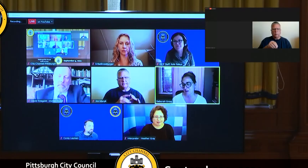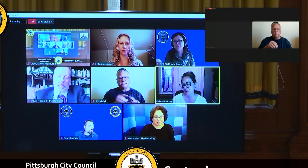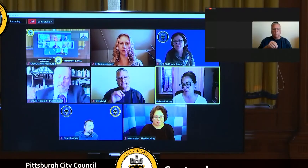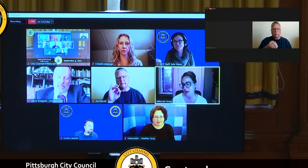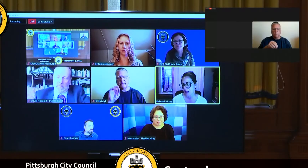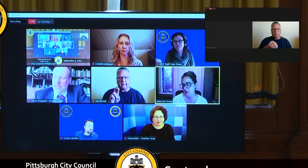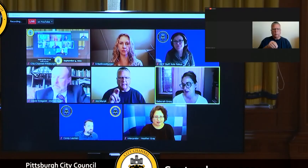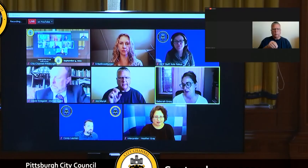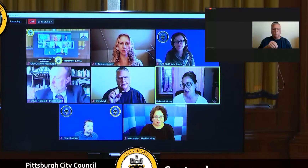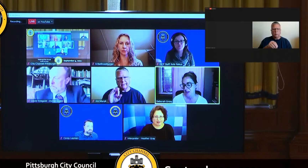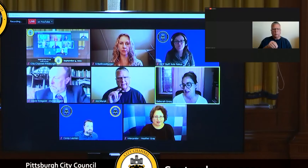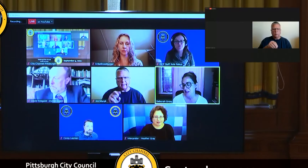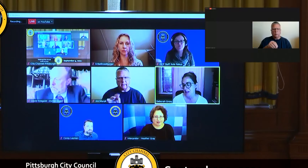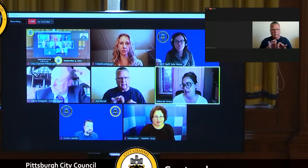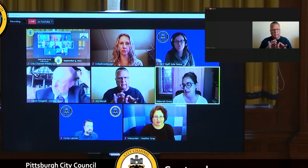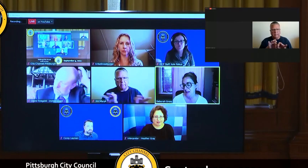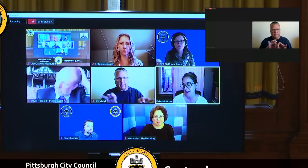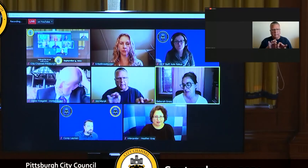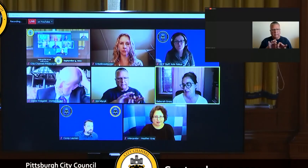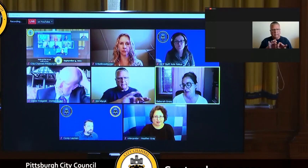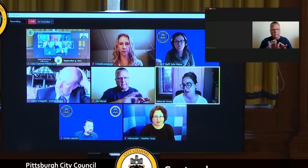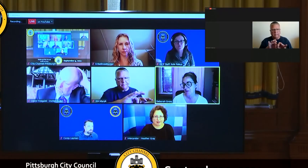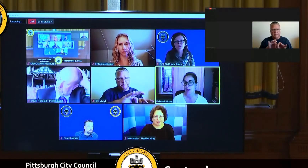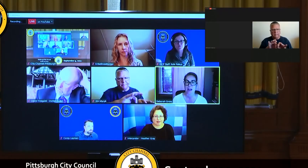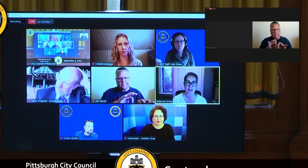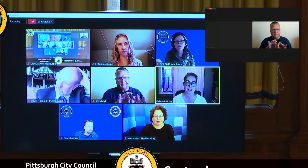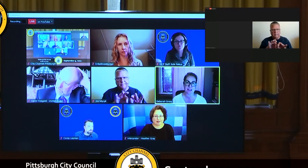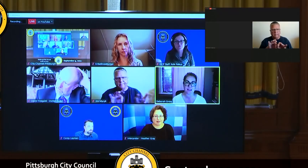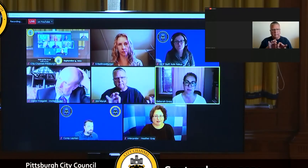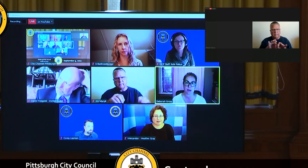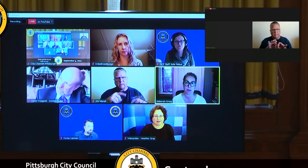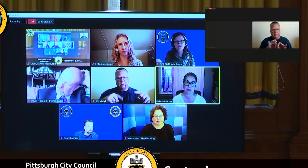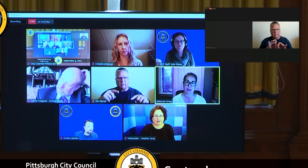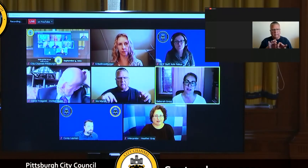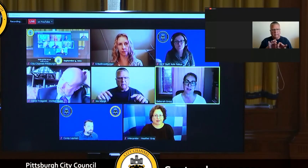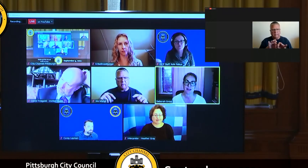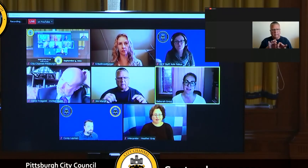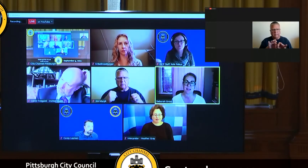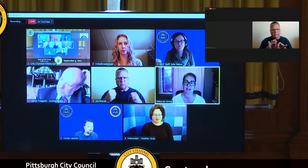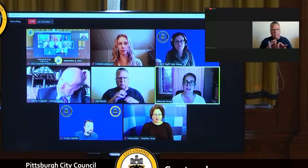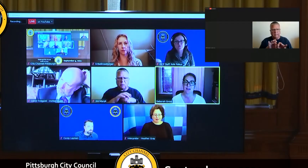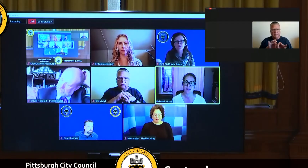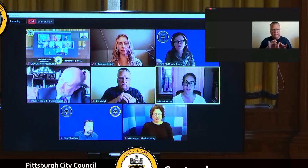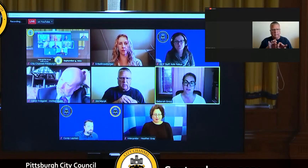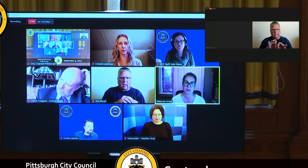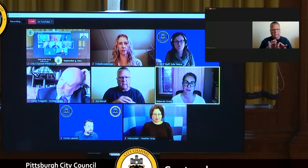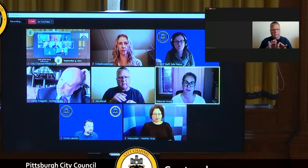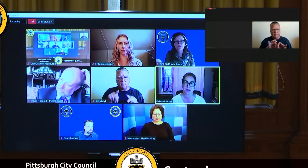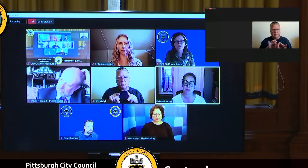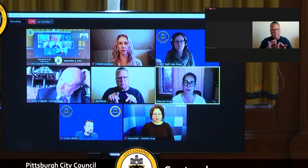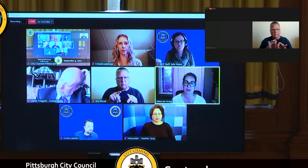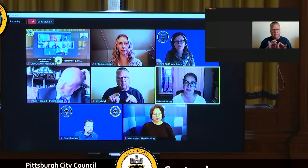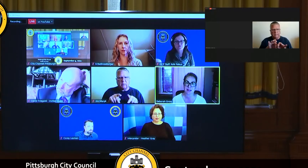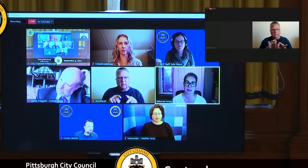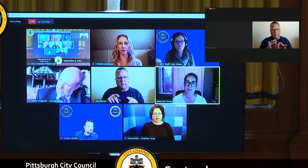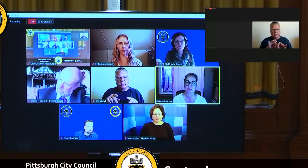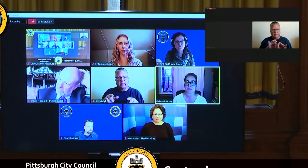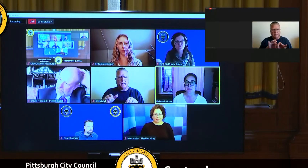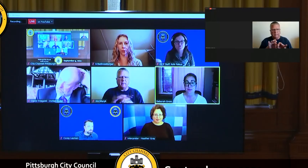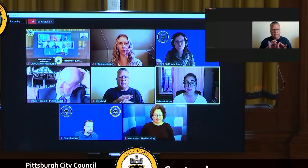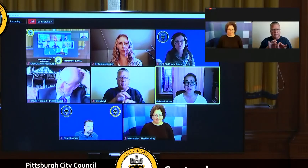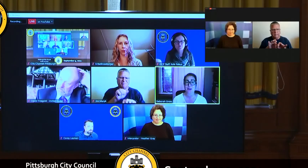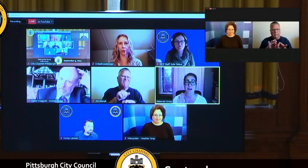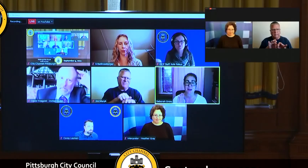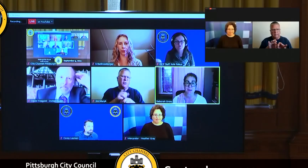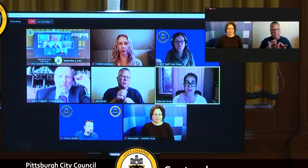of pipes across a very highly densely populated and very full of concrete part of the city.